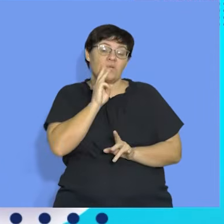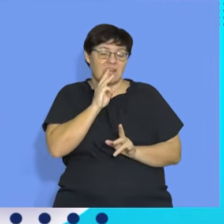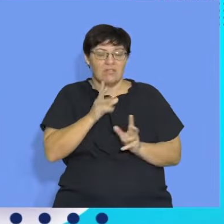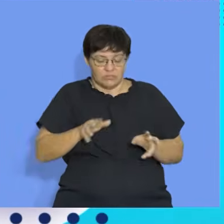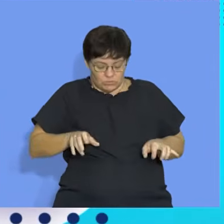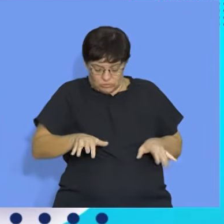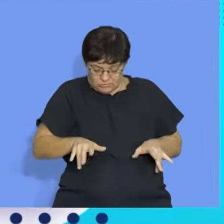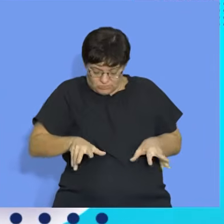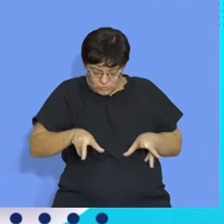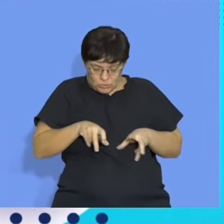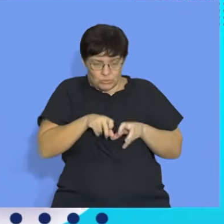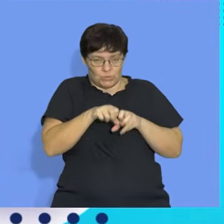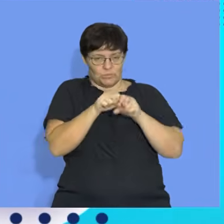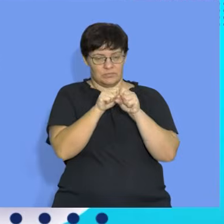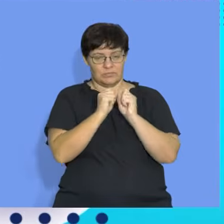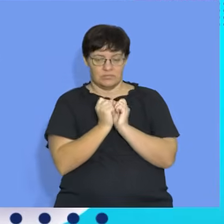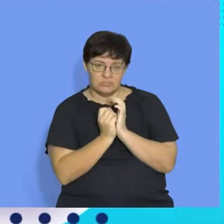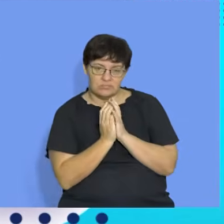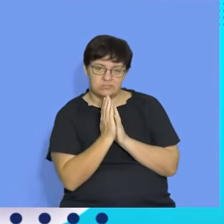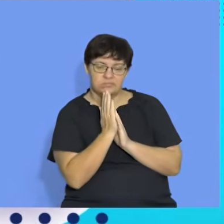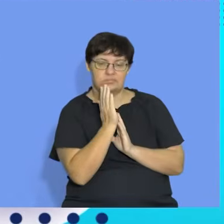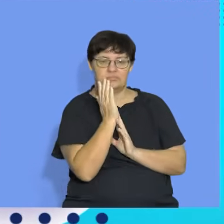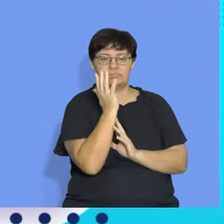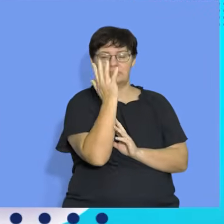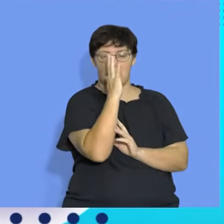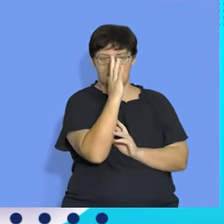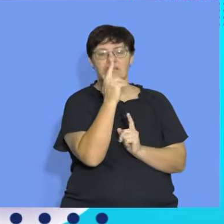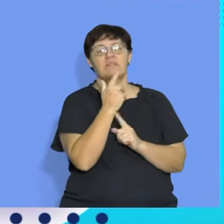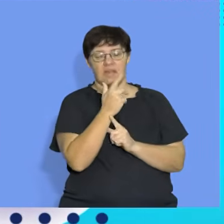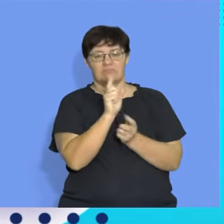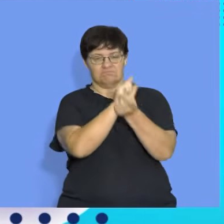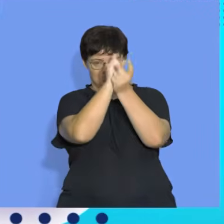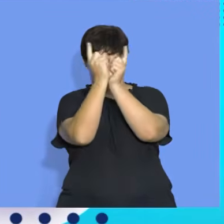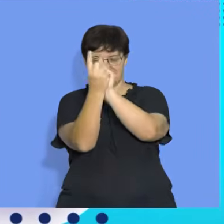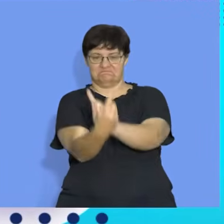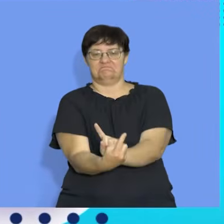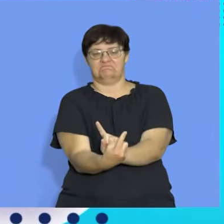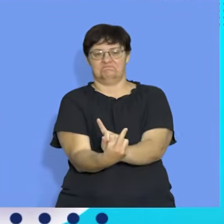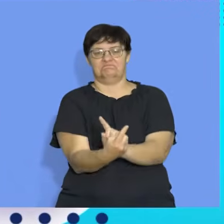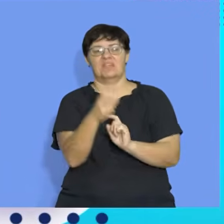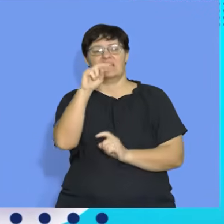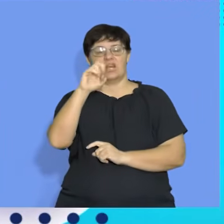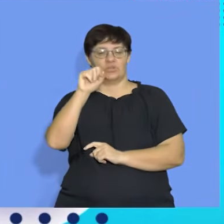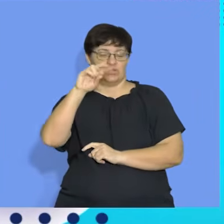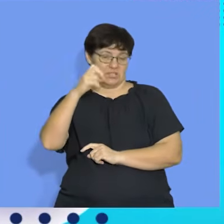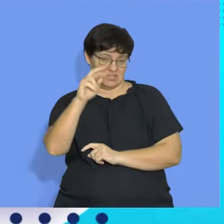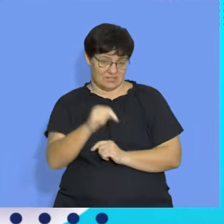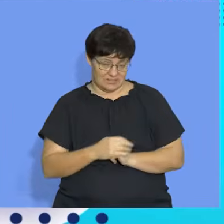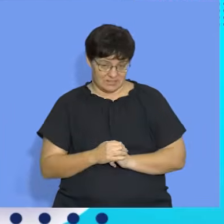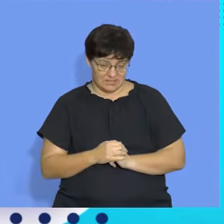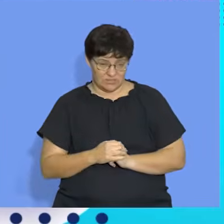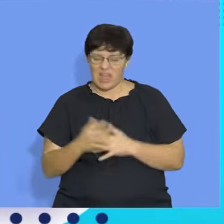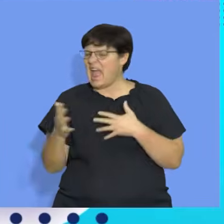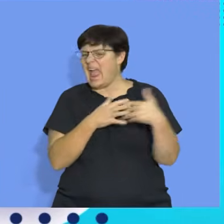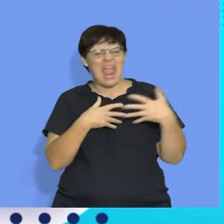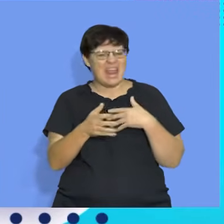those nitrates go up the plant, and the plant can then convert it to nitrogen. All right. So any kind of plant